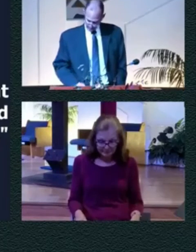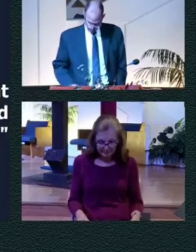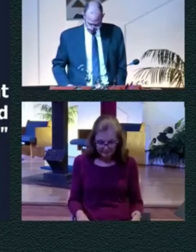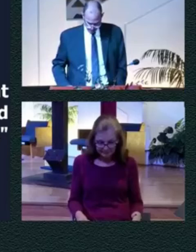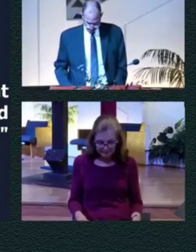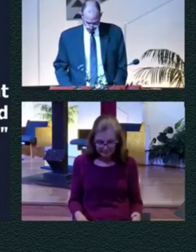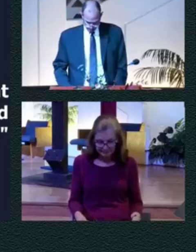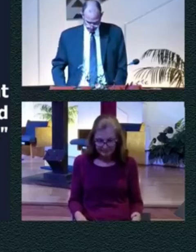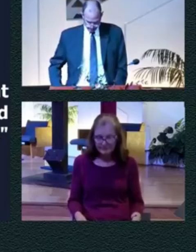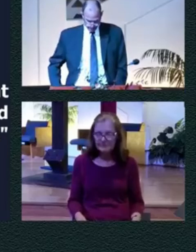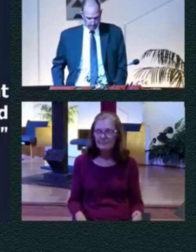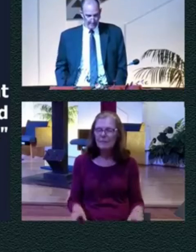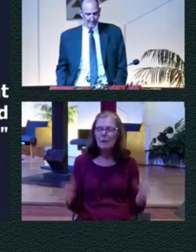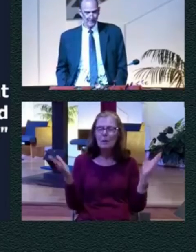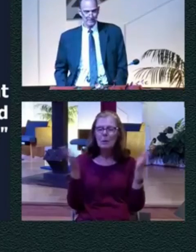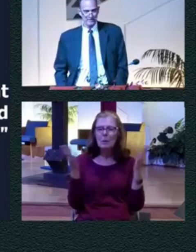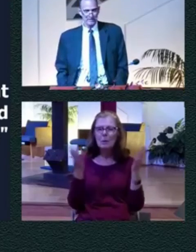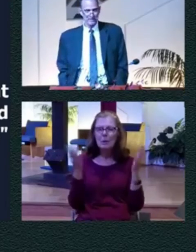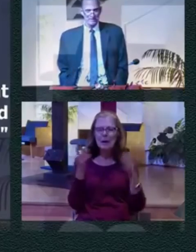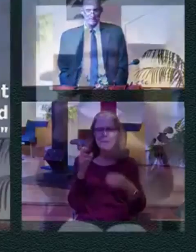What do we know of the